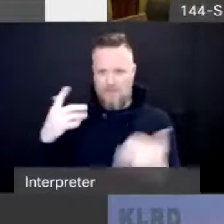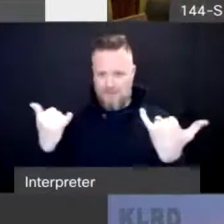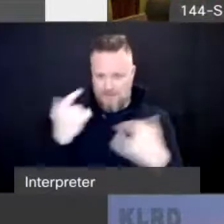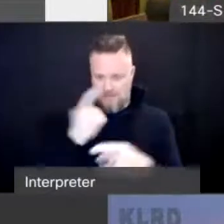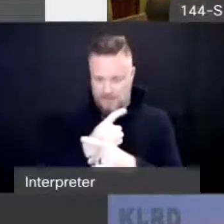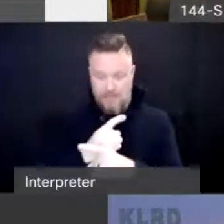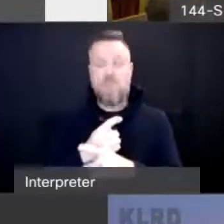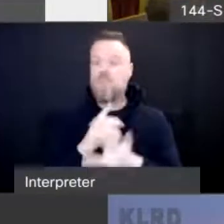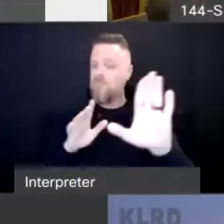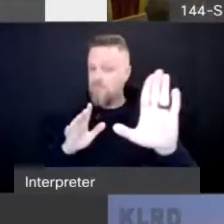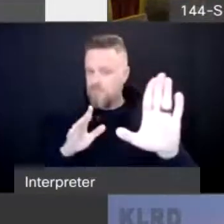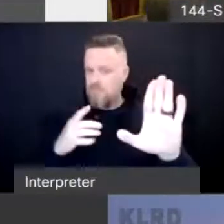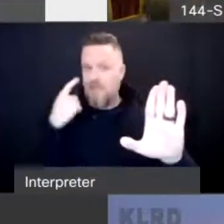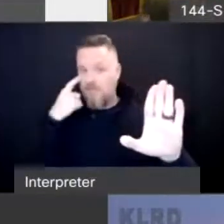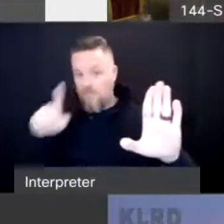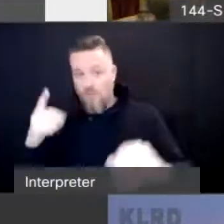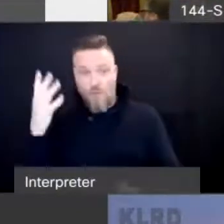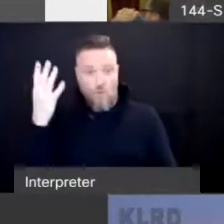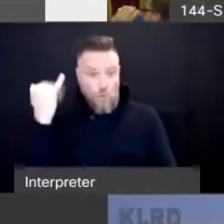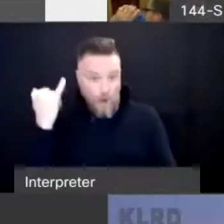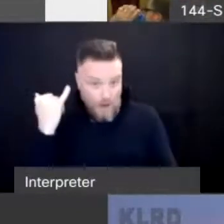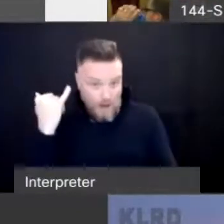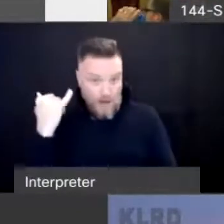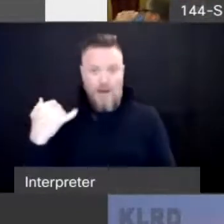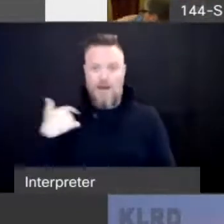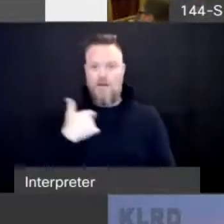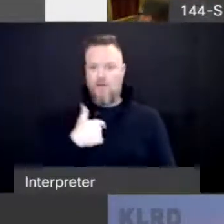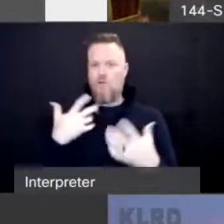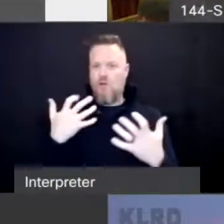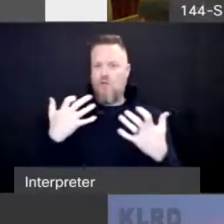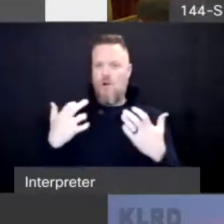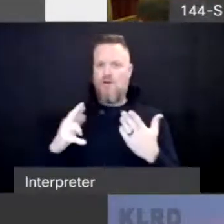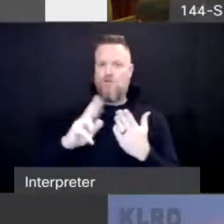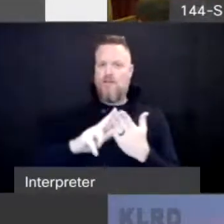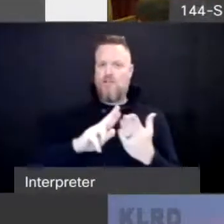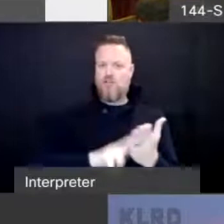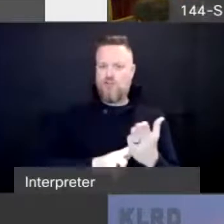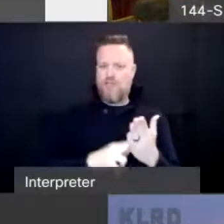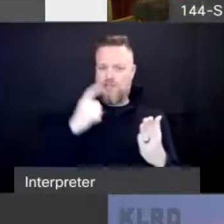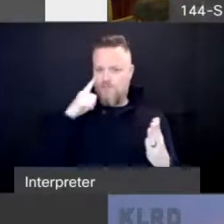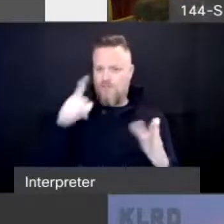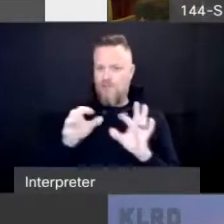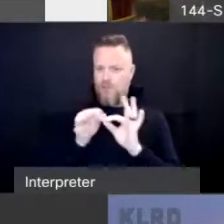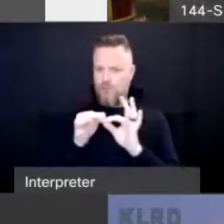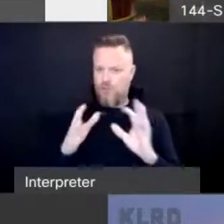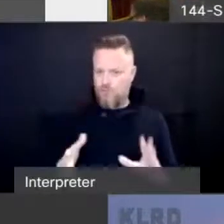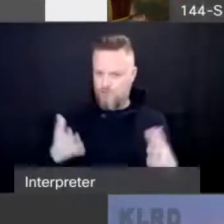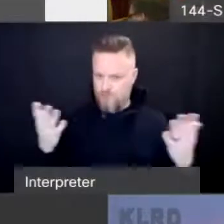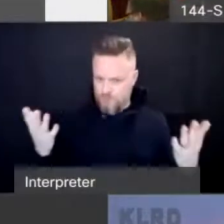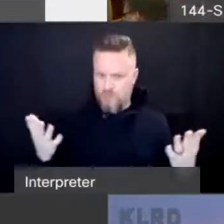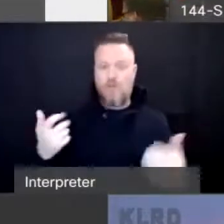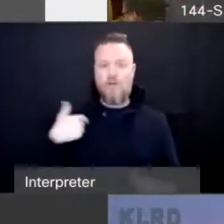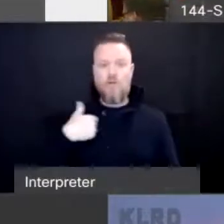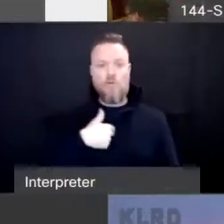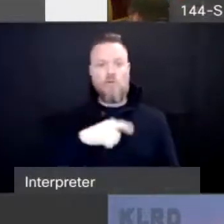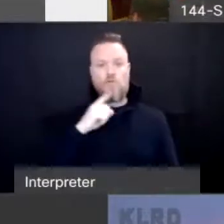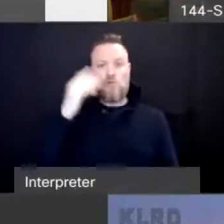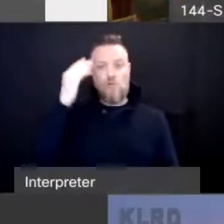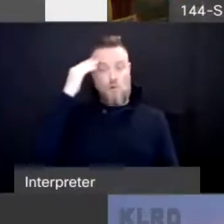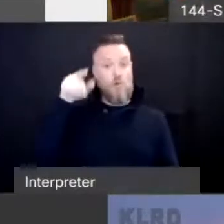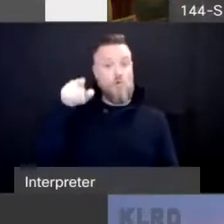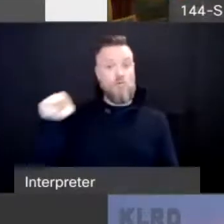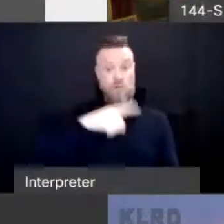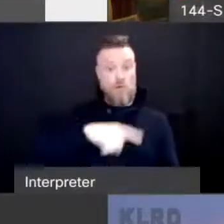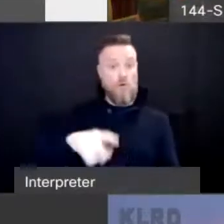with regard to why we want to have a registration, it would be so that we know that the